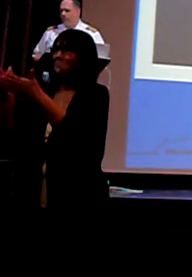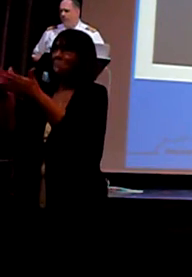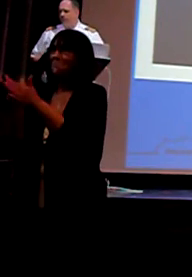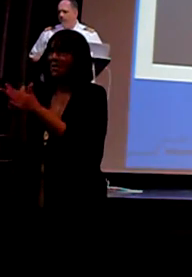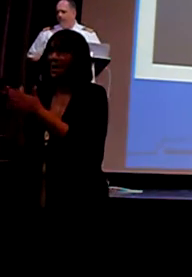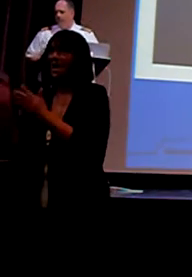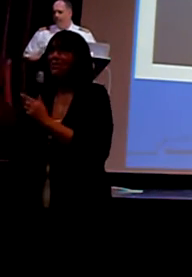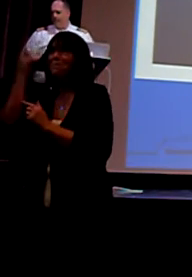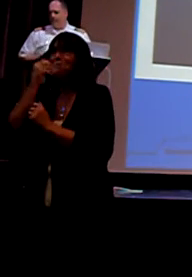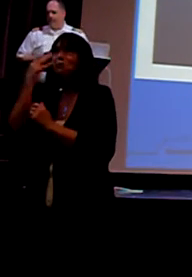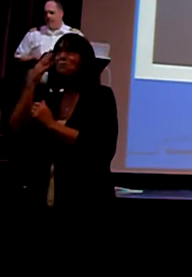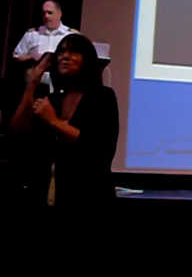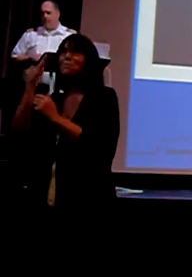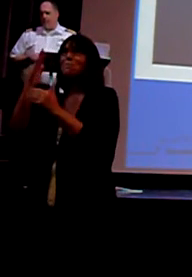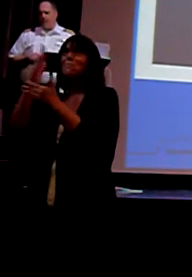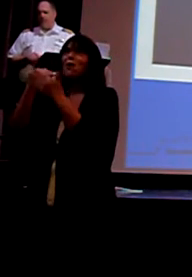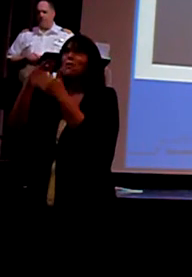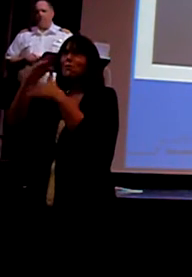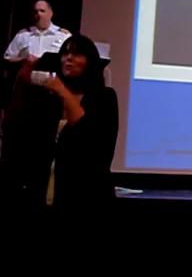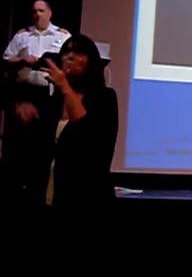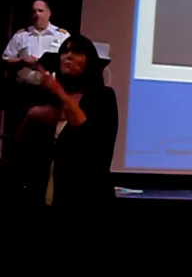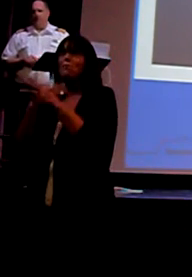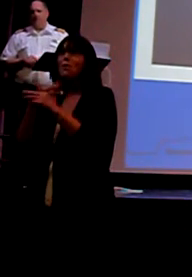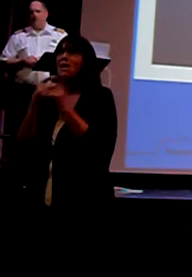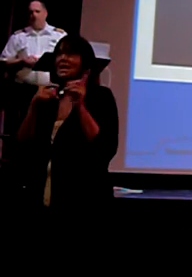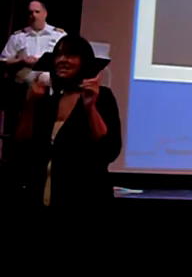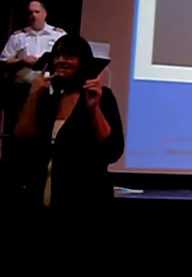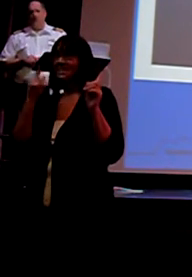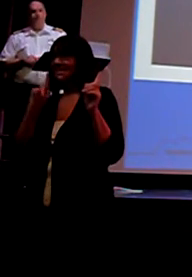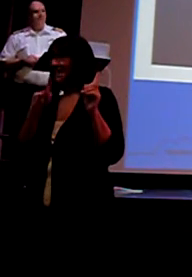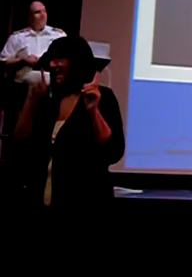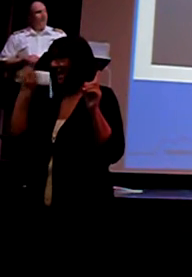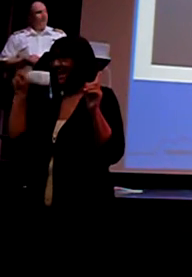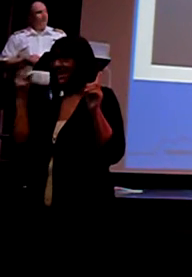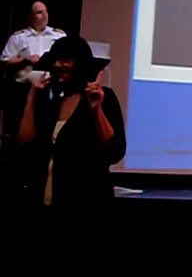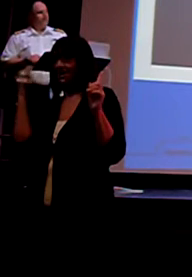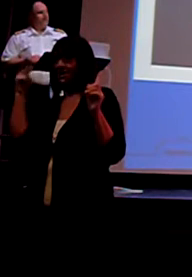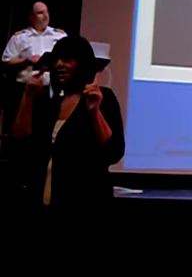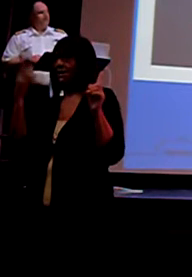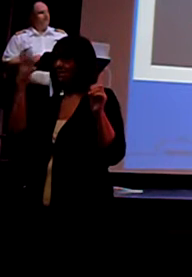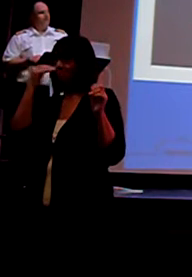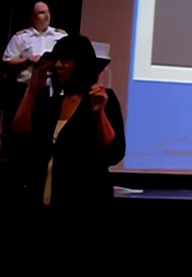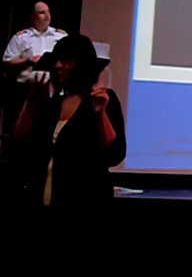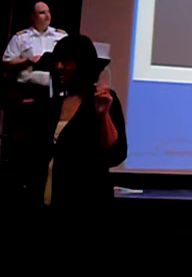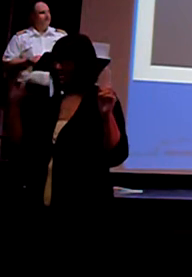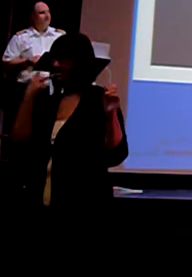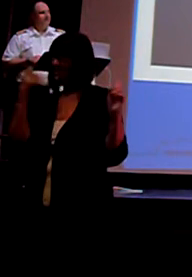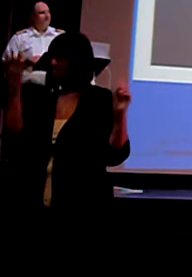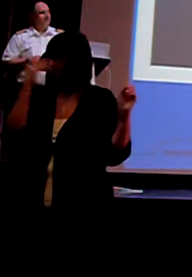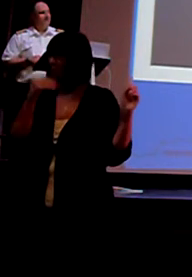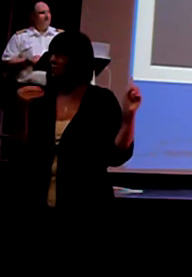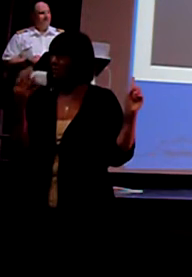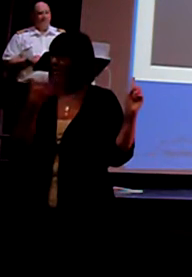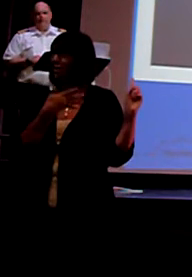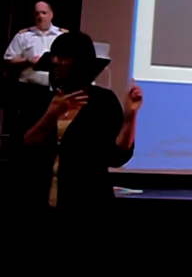part of the world. And that is seen from the other side. It's a beautiful sight, isn't it?